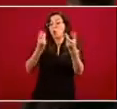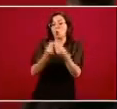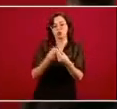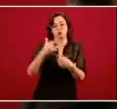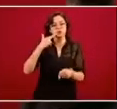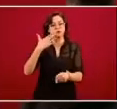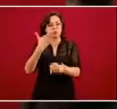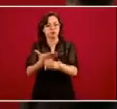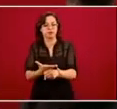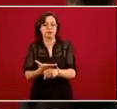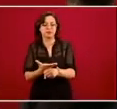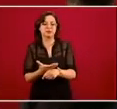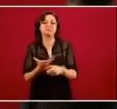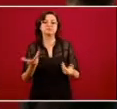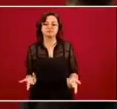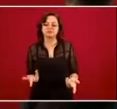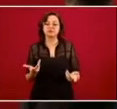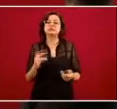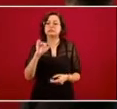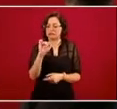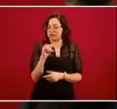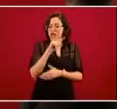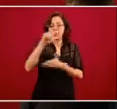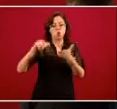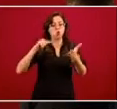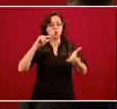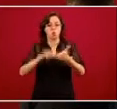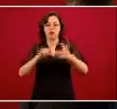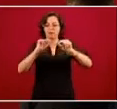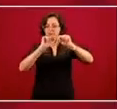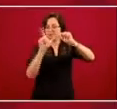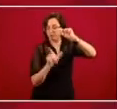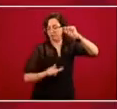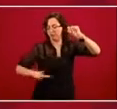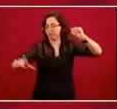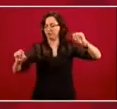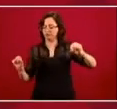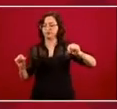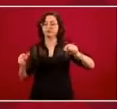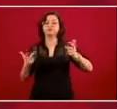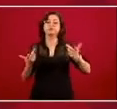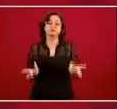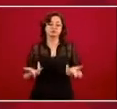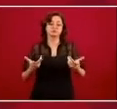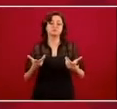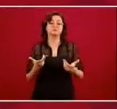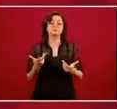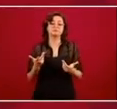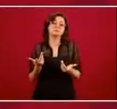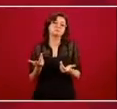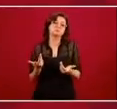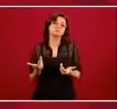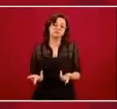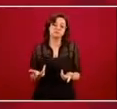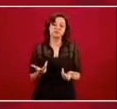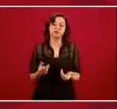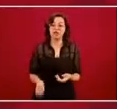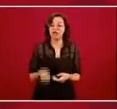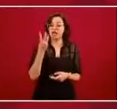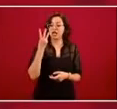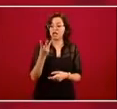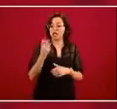area as it is defined in the law. And then there is also an area of concurrency, which means there is a